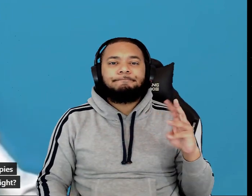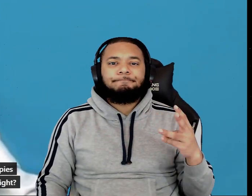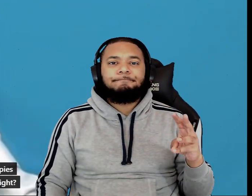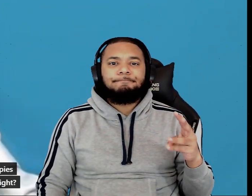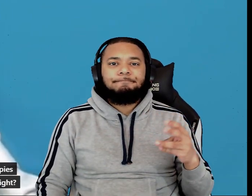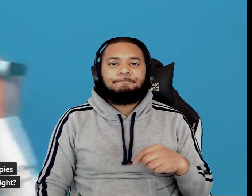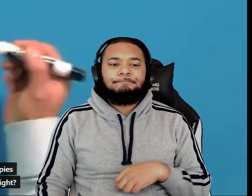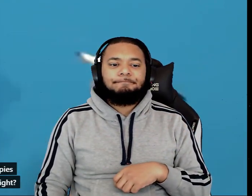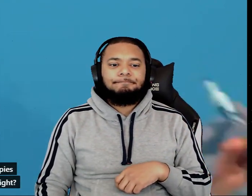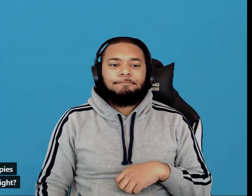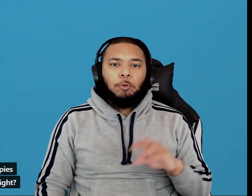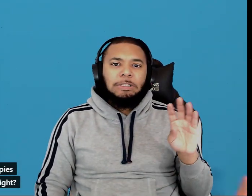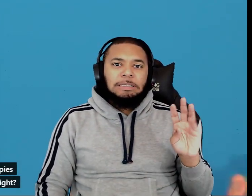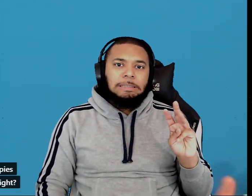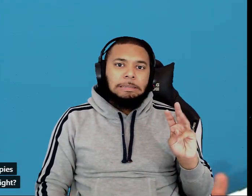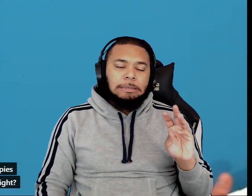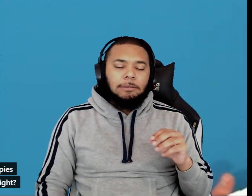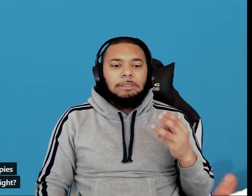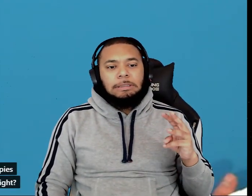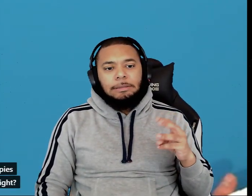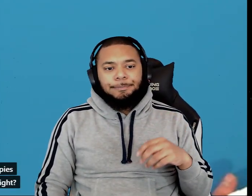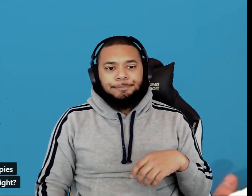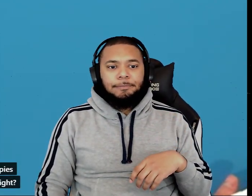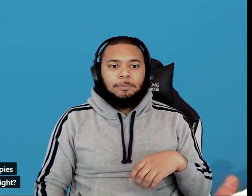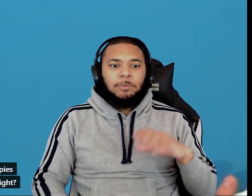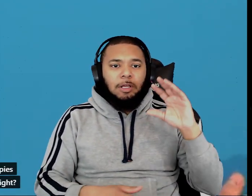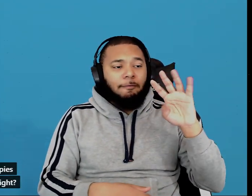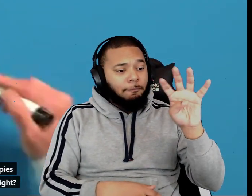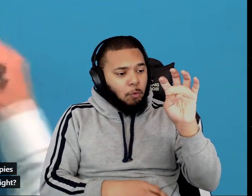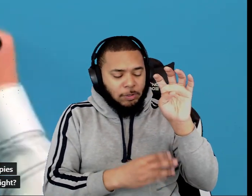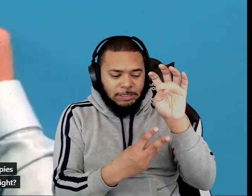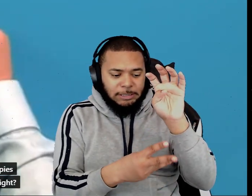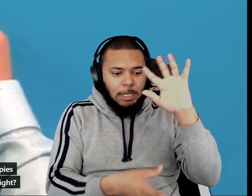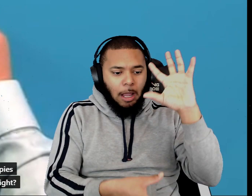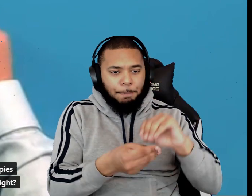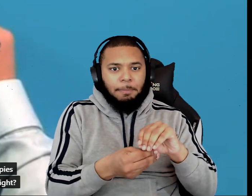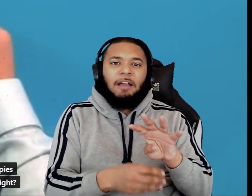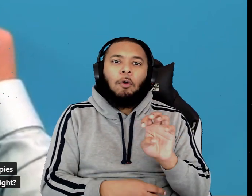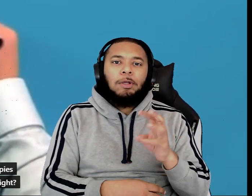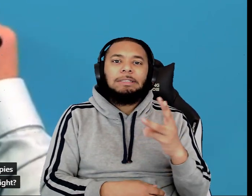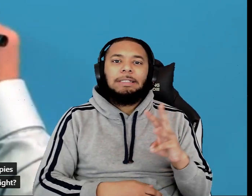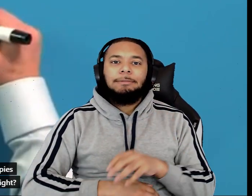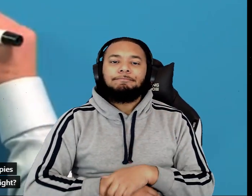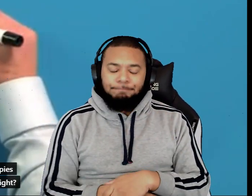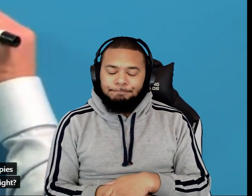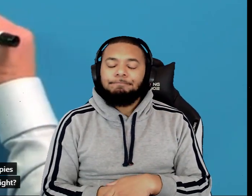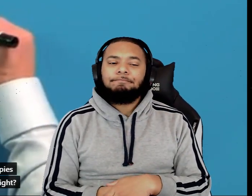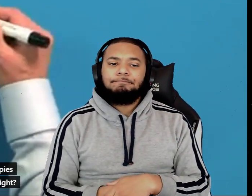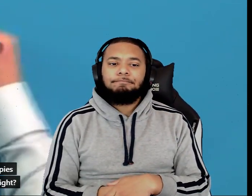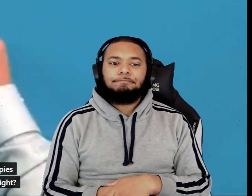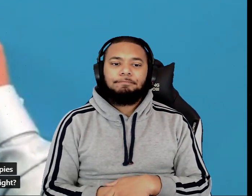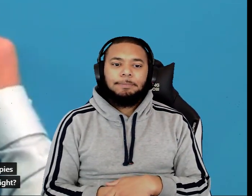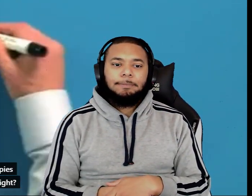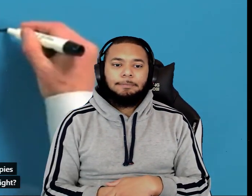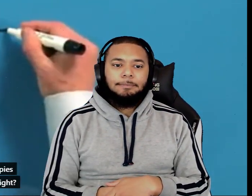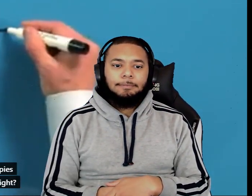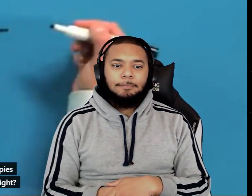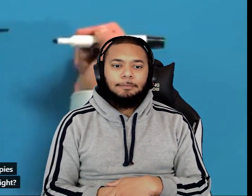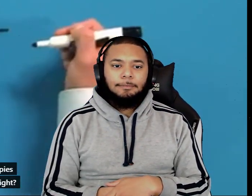and that'll give us 16. Then we just add those puppies together and we'll get 416. So